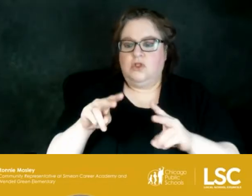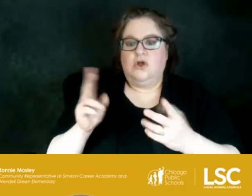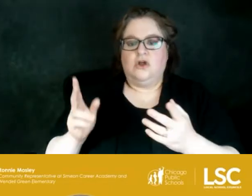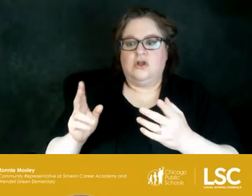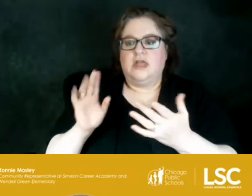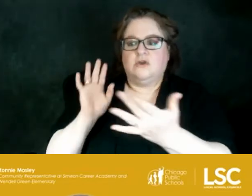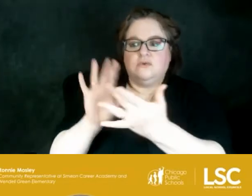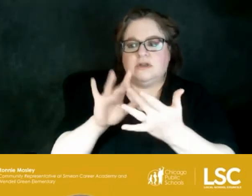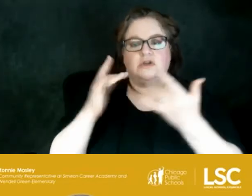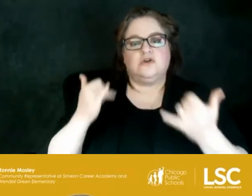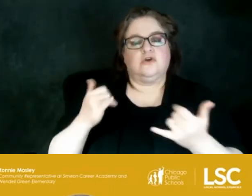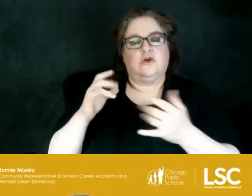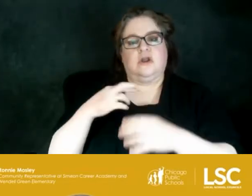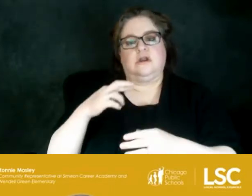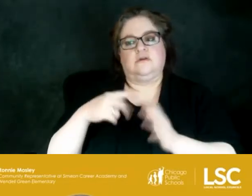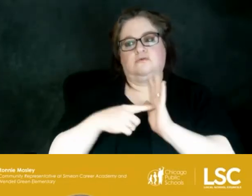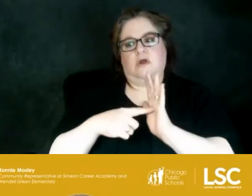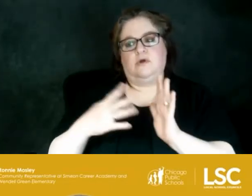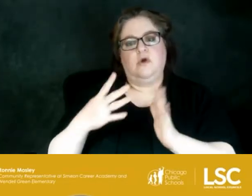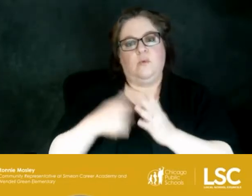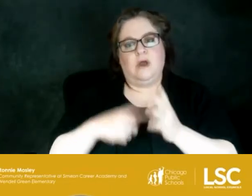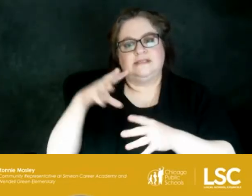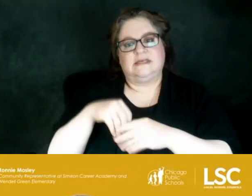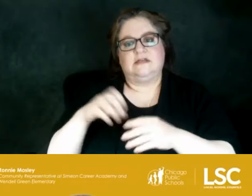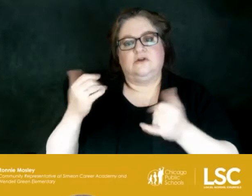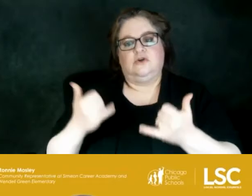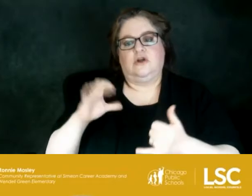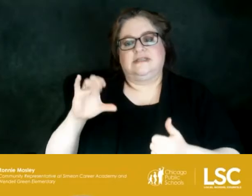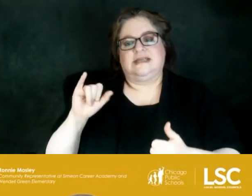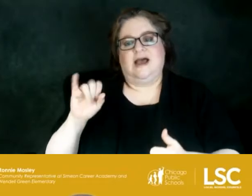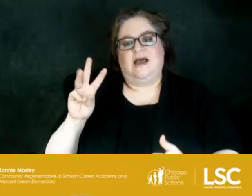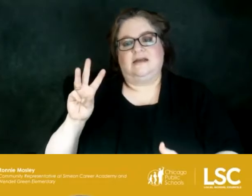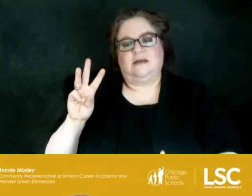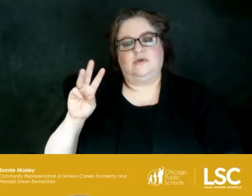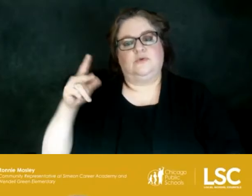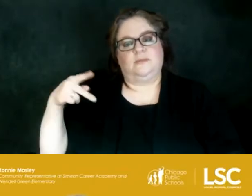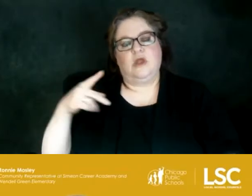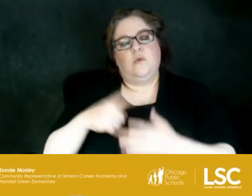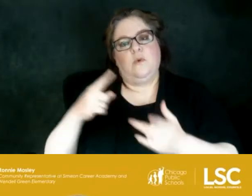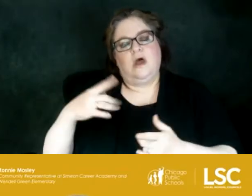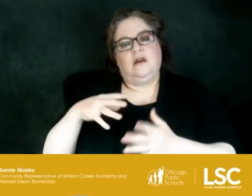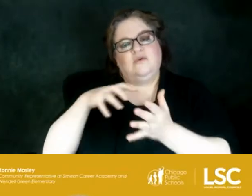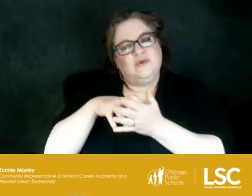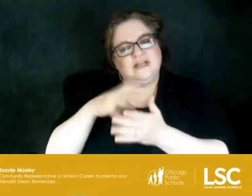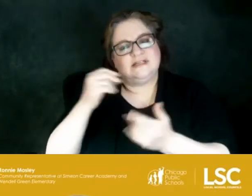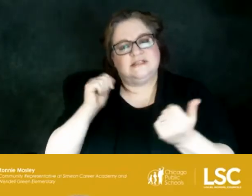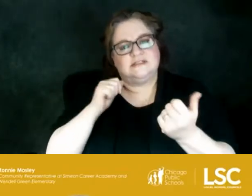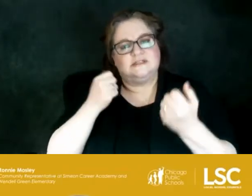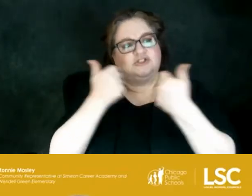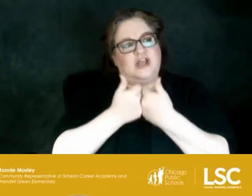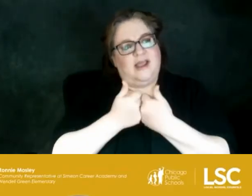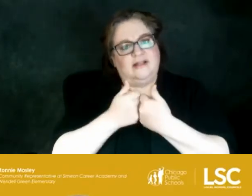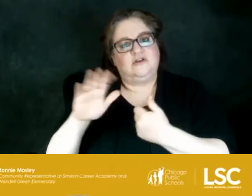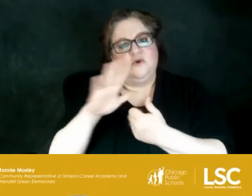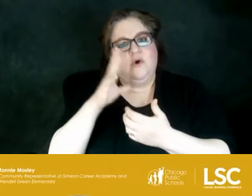current representatives to understand what is in your current CIWP. What weaknesses or challenges are your school facing, so